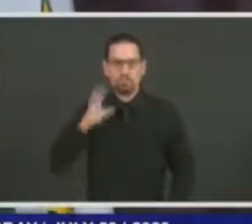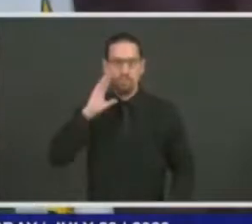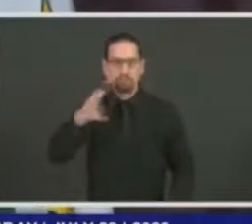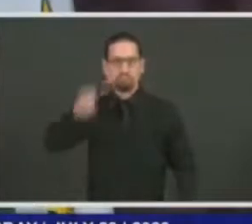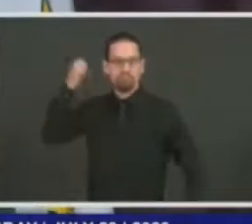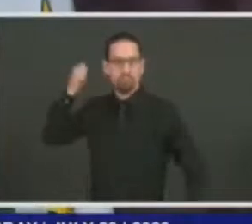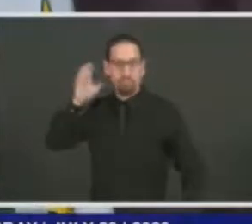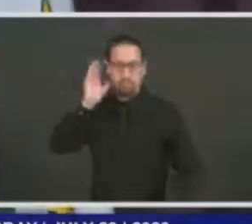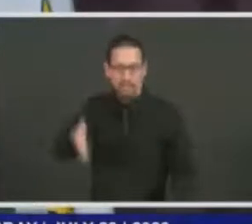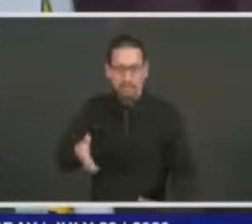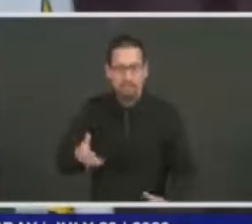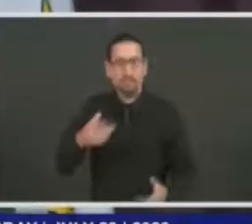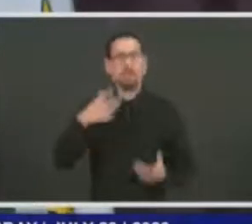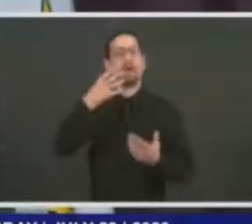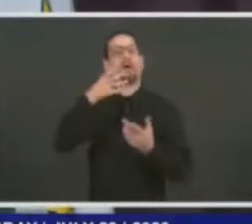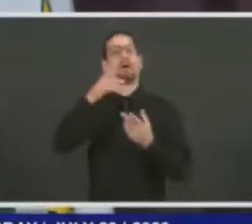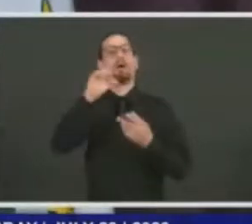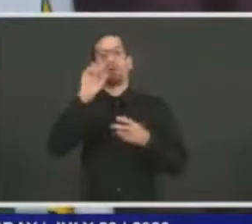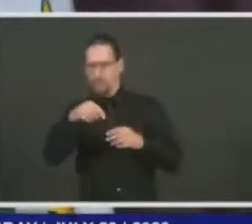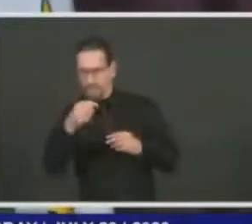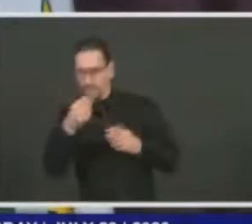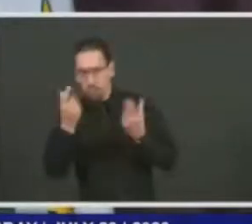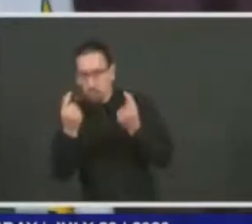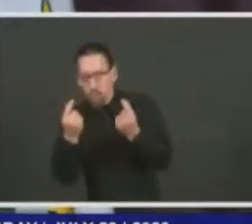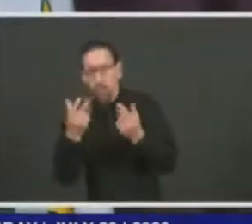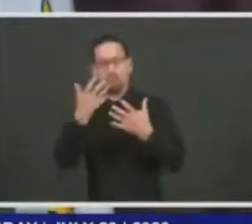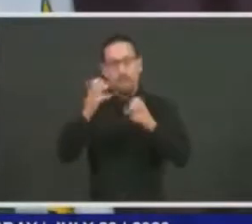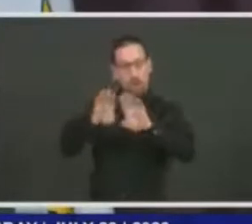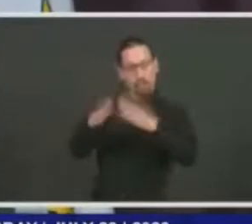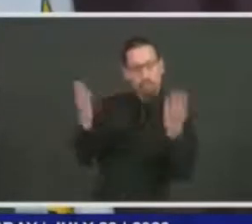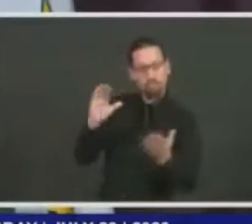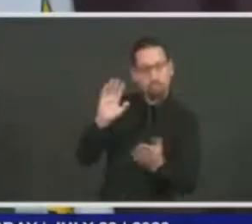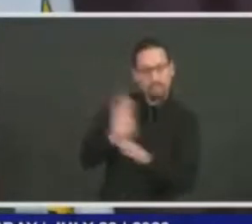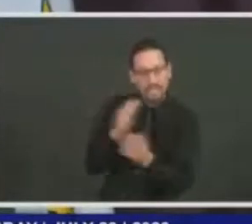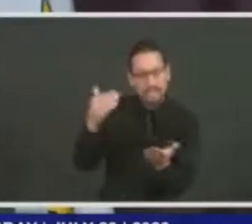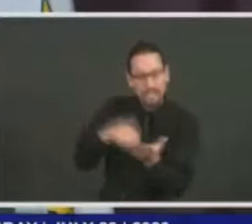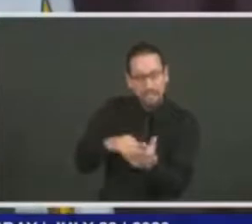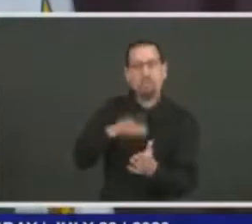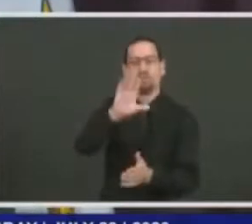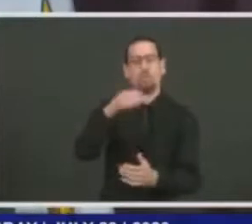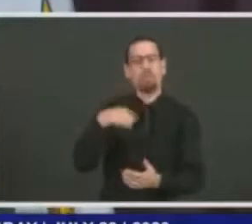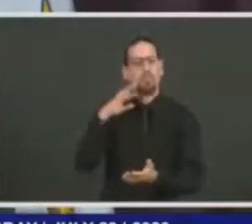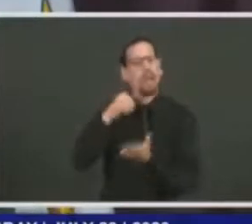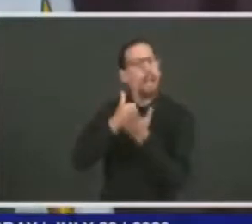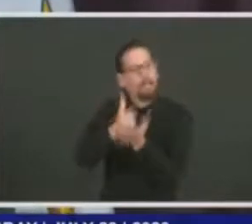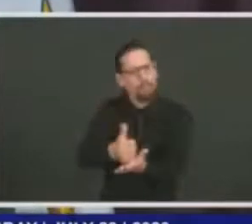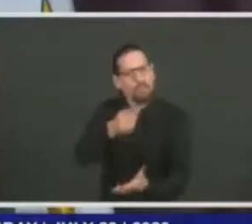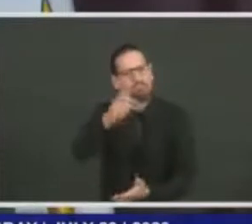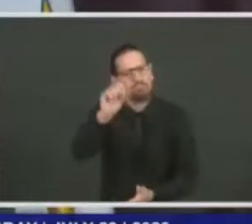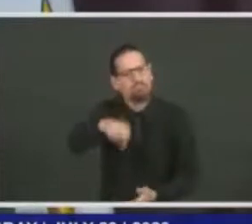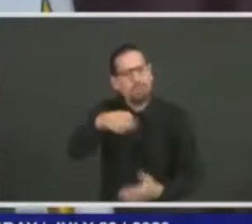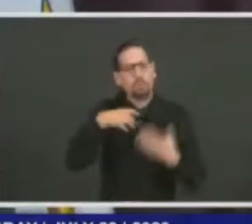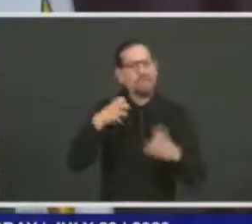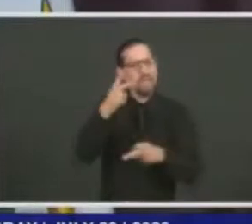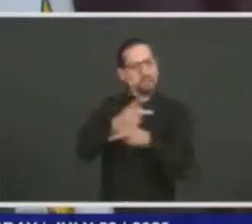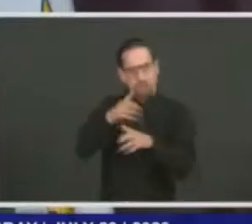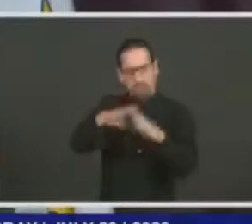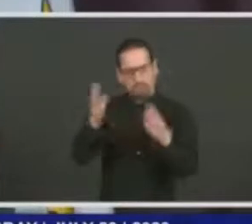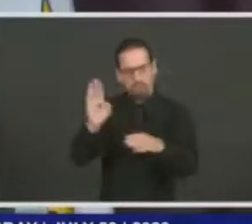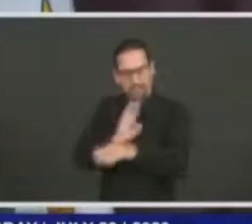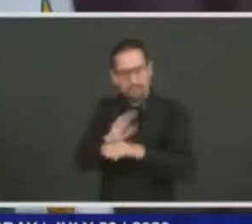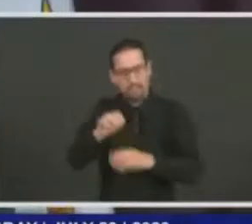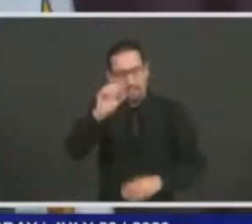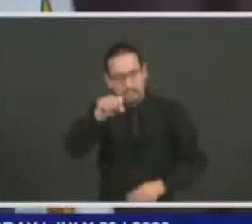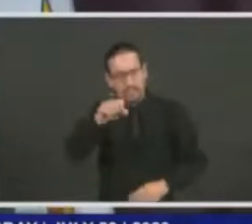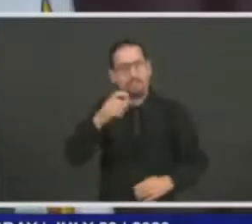help you, get things in order so that you can reopen because we want you to be in business, but we can no longer take any risks.